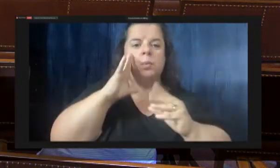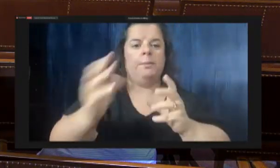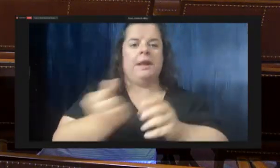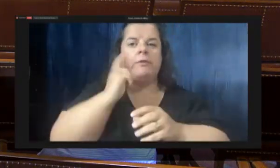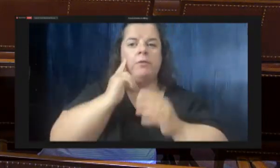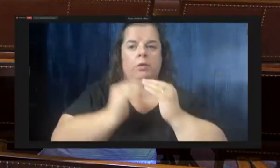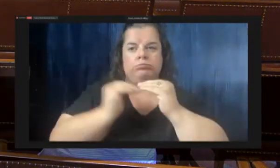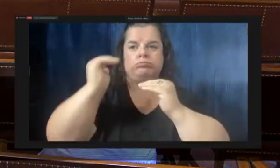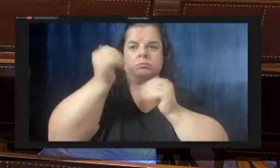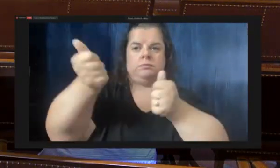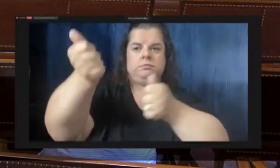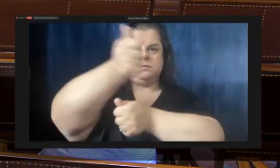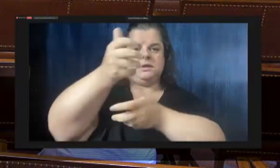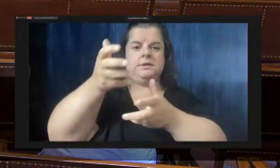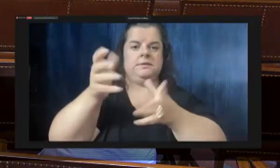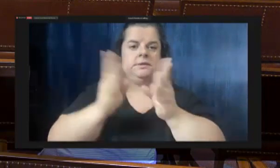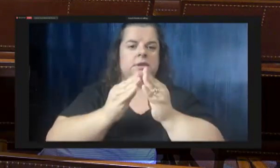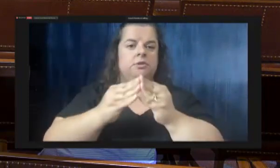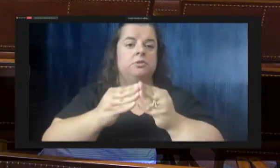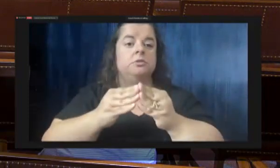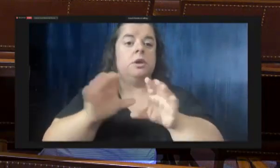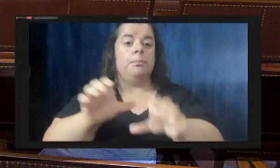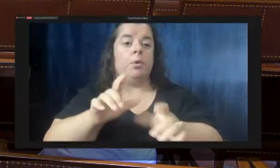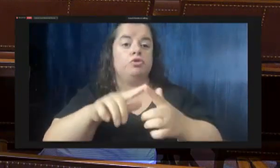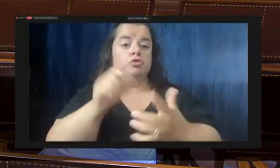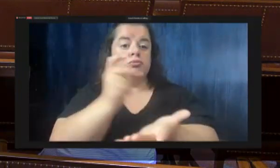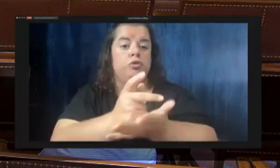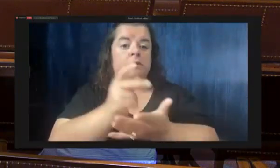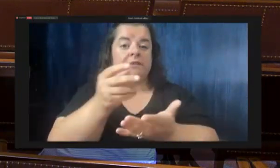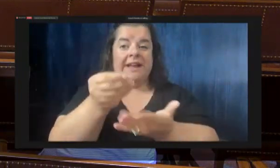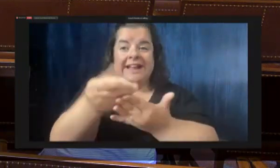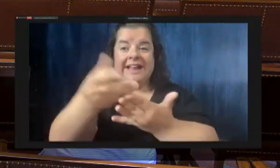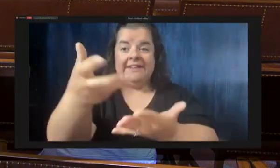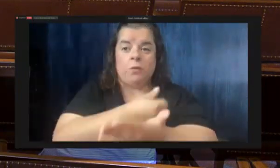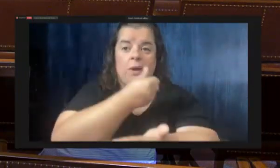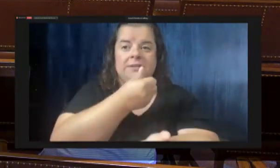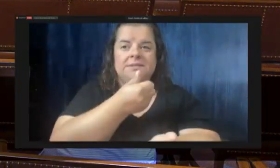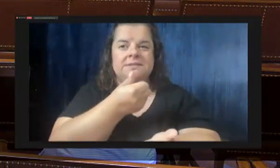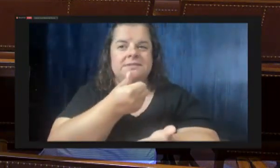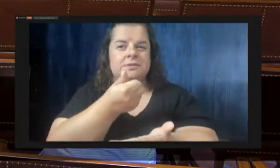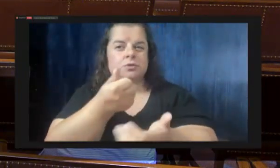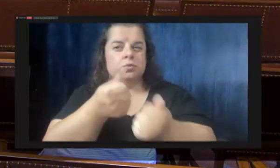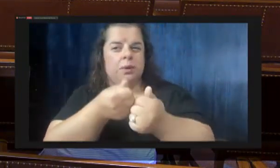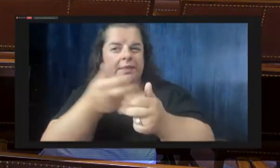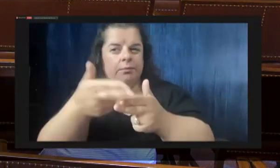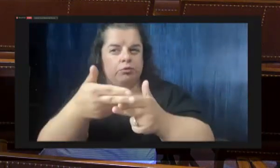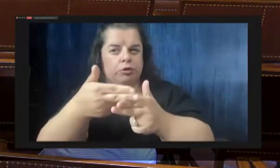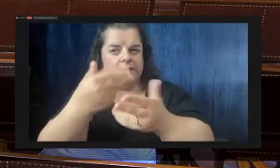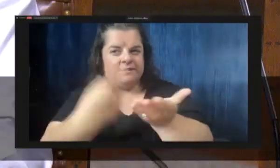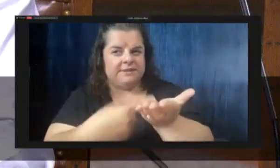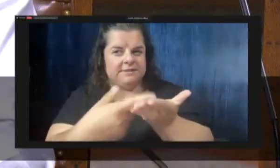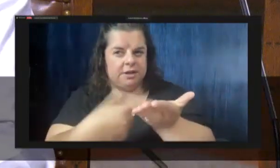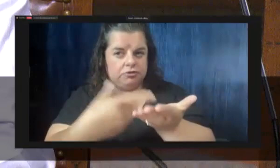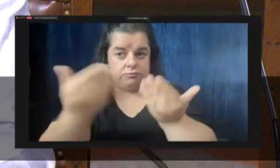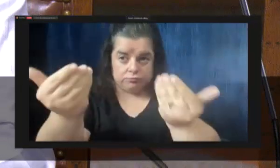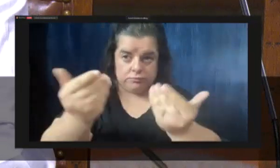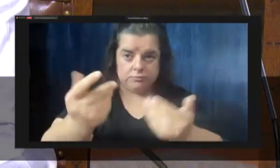Need a motion to approve the invoices. So moved. Very brief discussion, please. Second. Discussion, Councilman Cross.